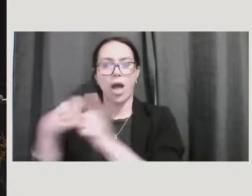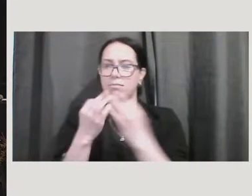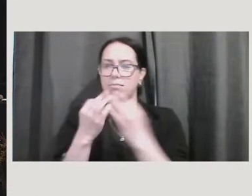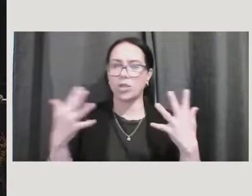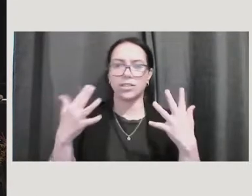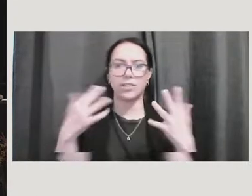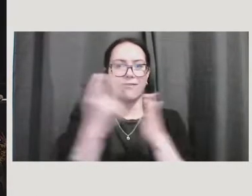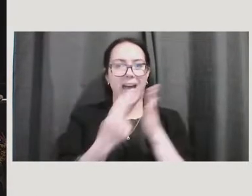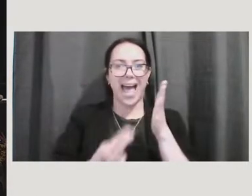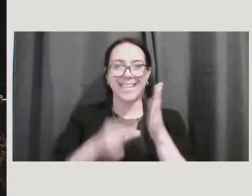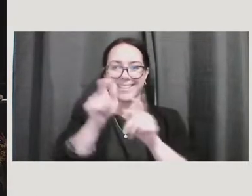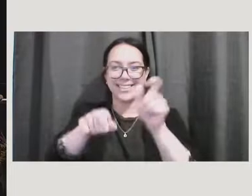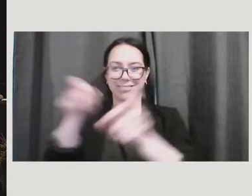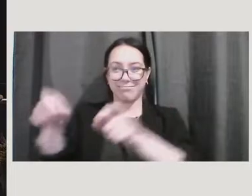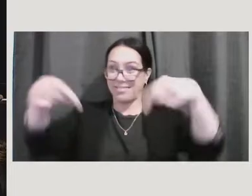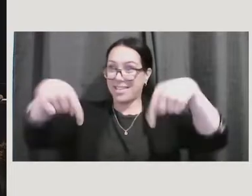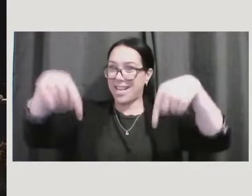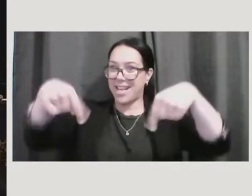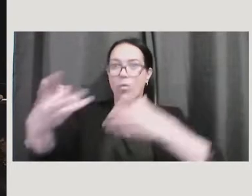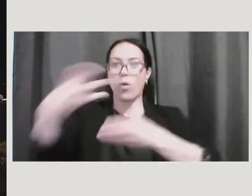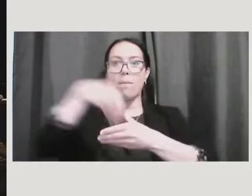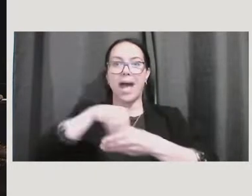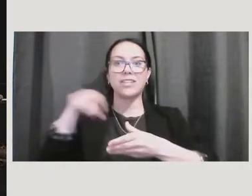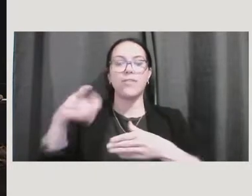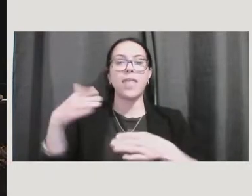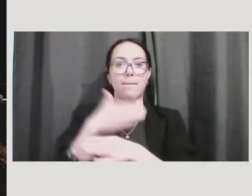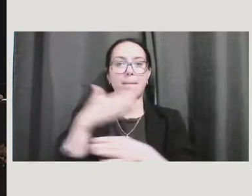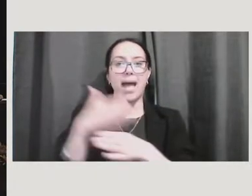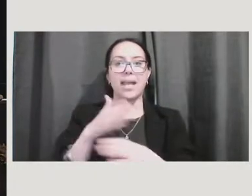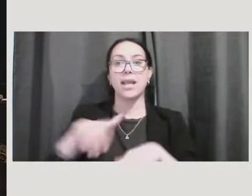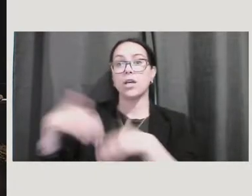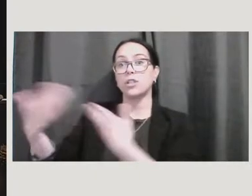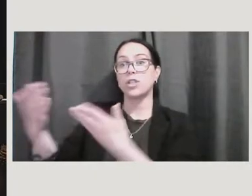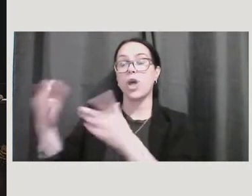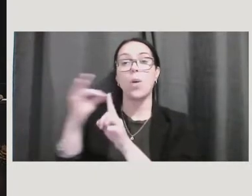were part of that uh of that Mahi so Billy